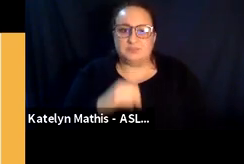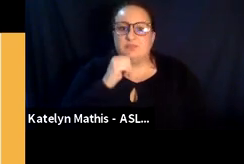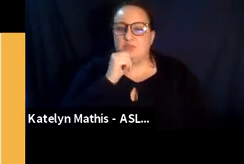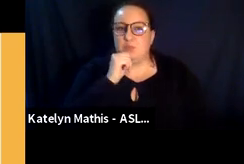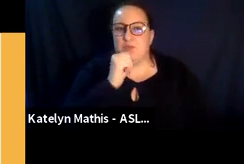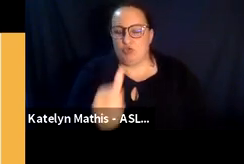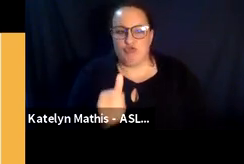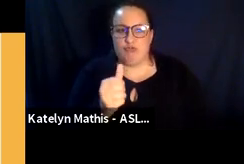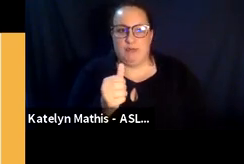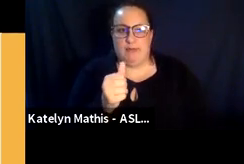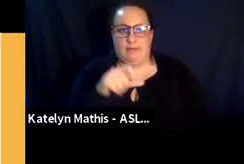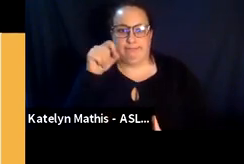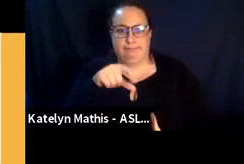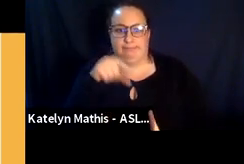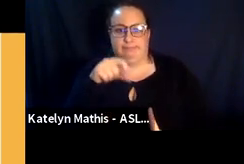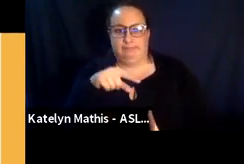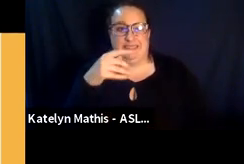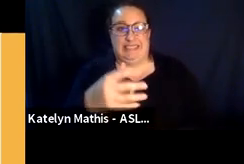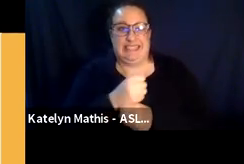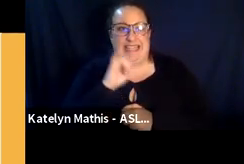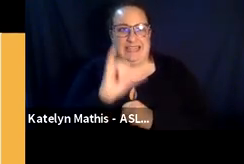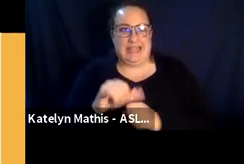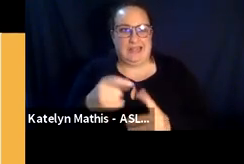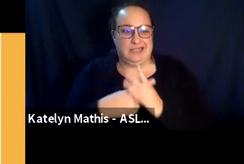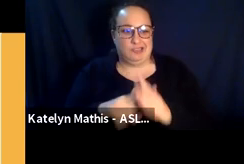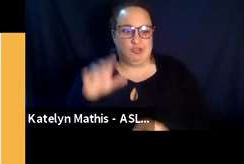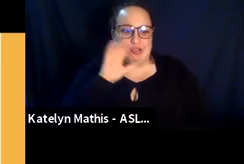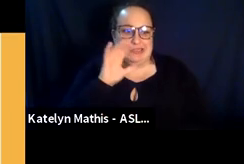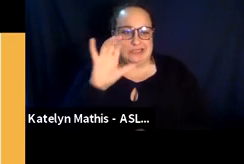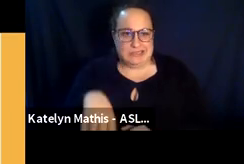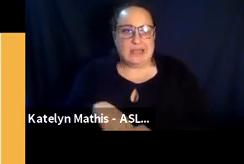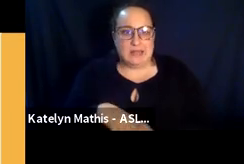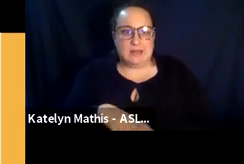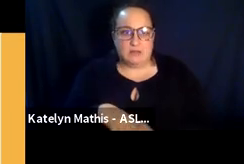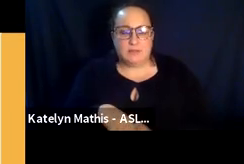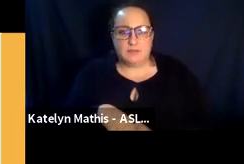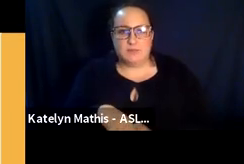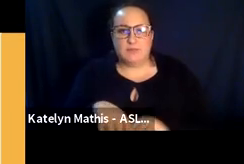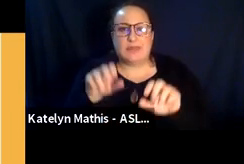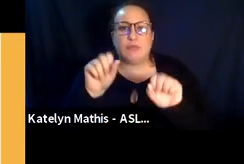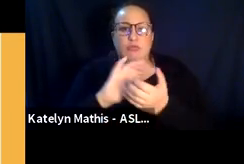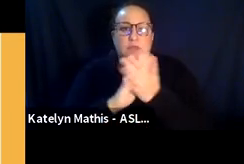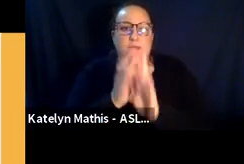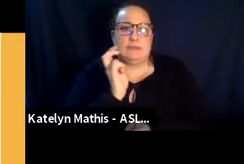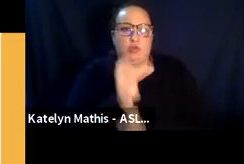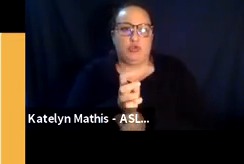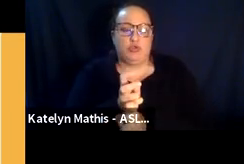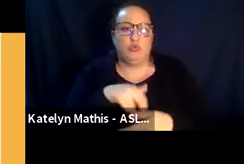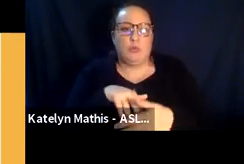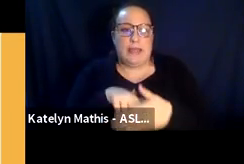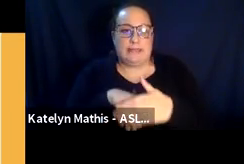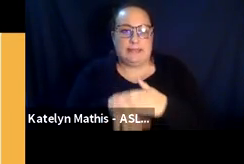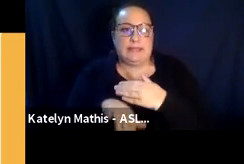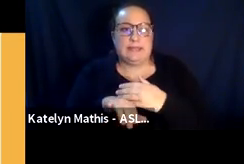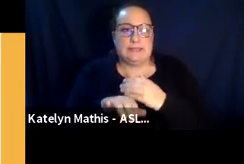that stimulus, so they can start seeking it in other ways that maybe aren't very beneficial. And it can make it difficult to access those